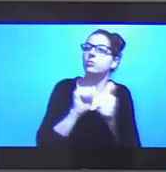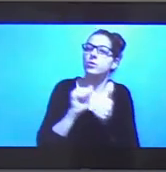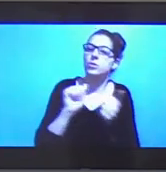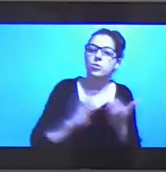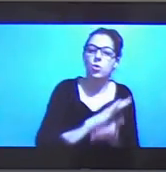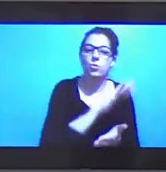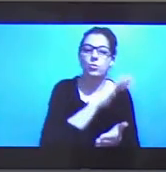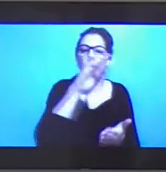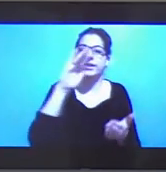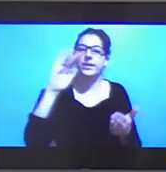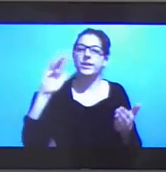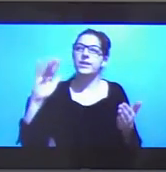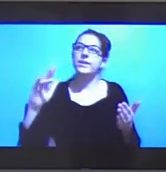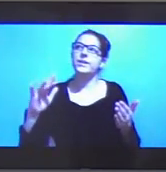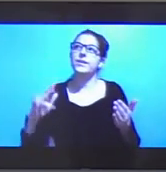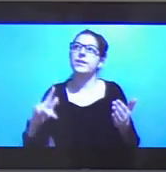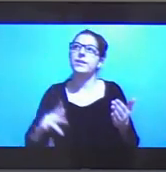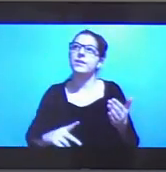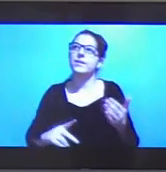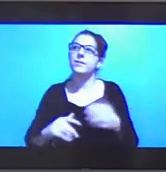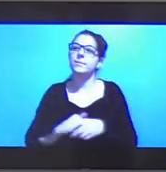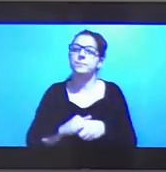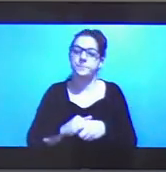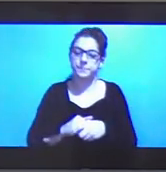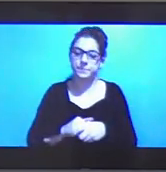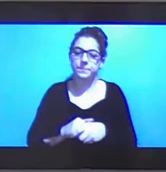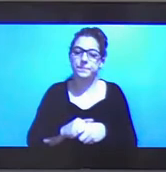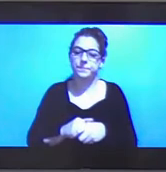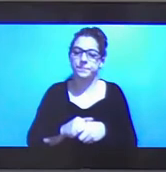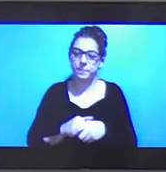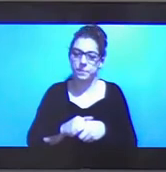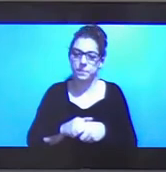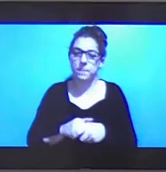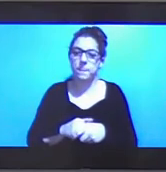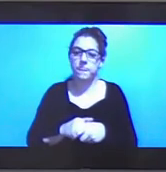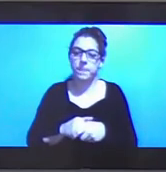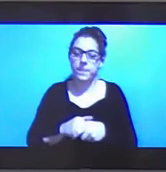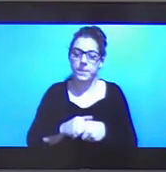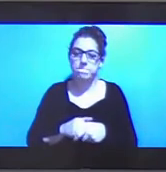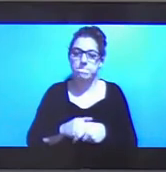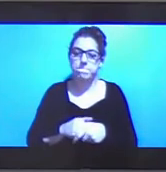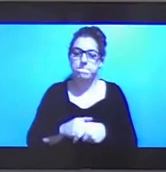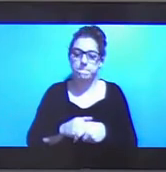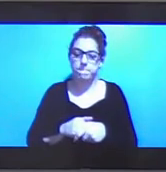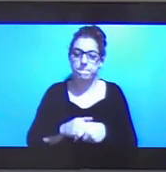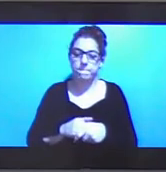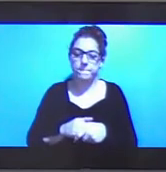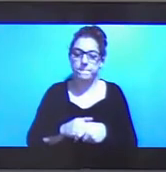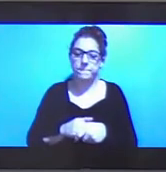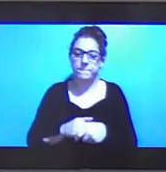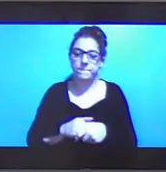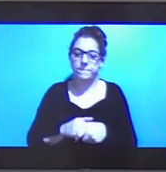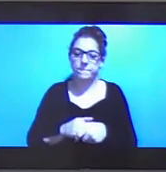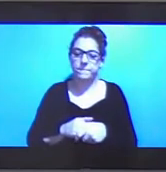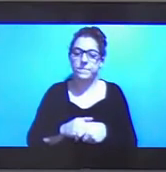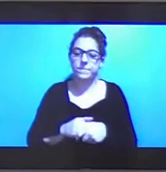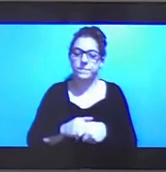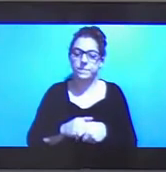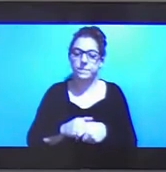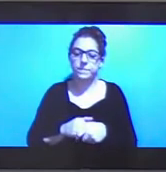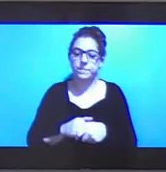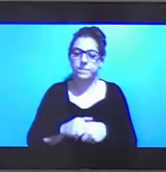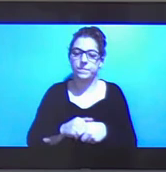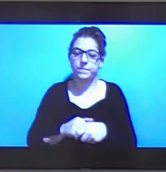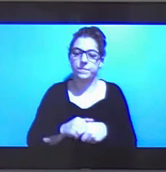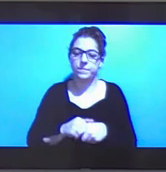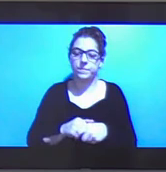Hosanna, Hosanna, Hosanna in the highest. Blessed is